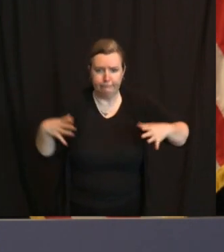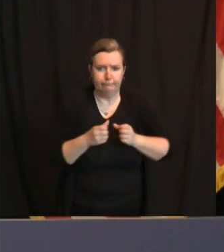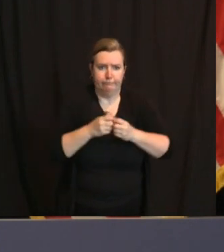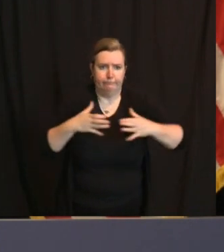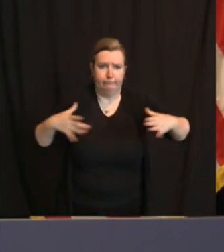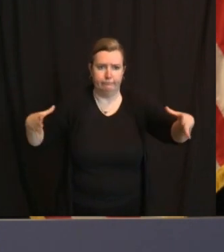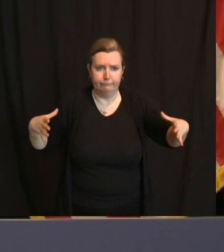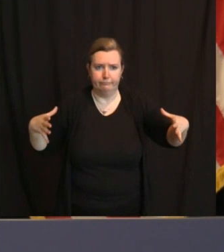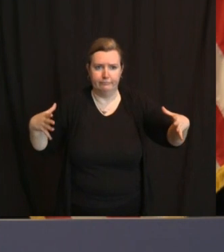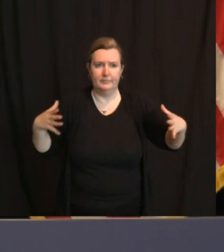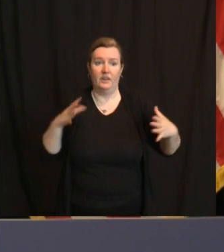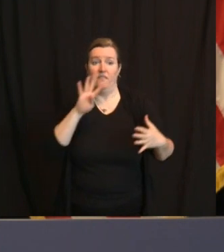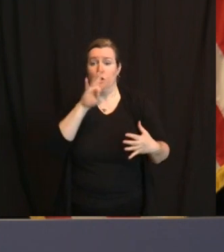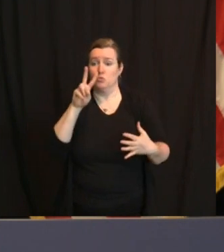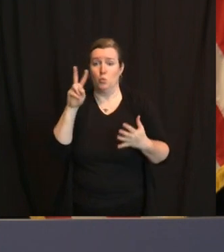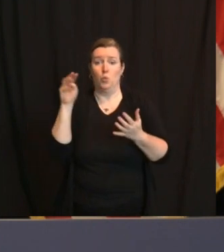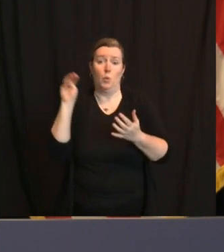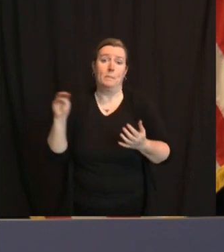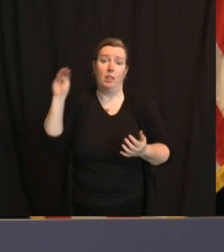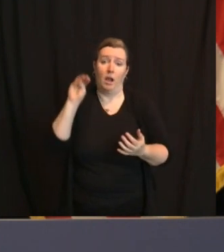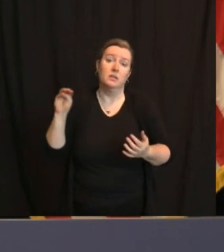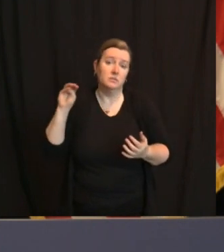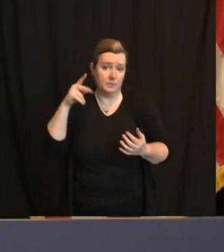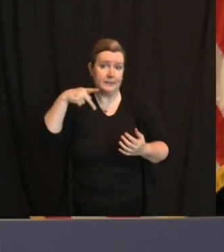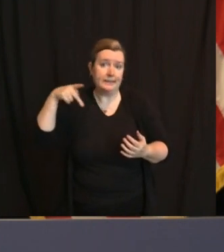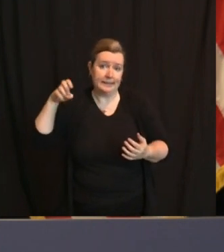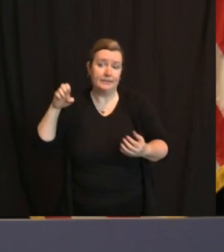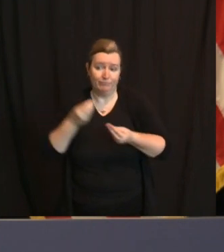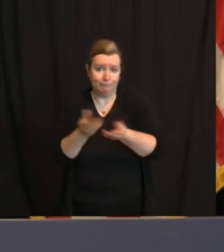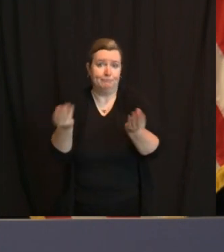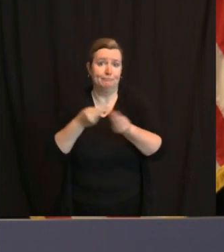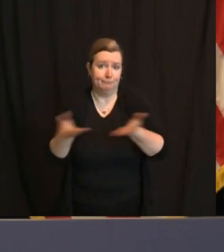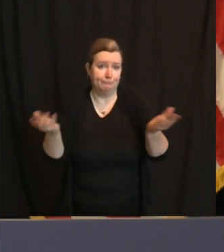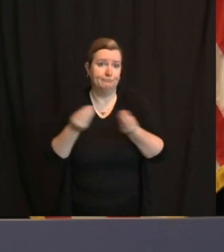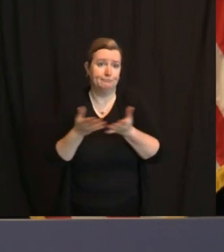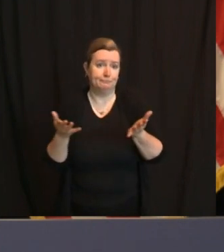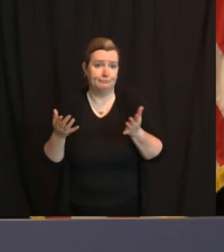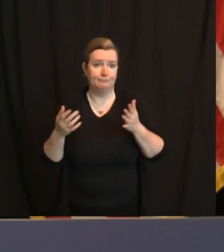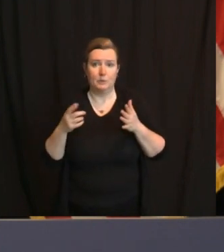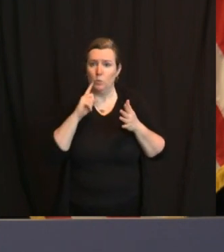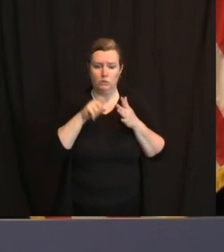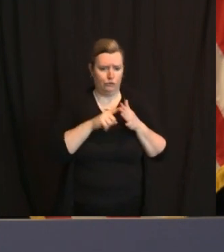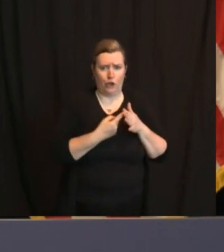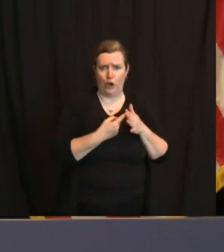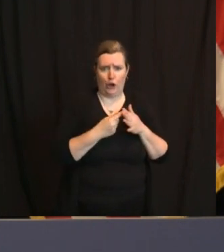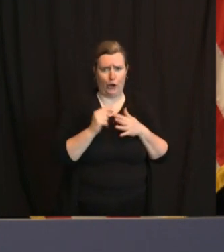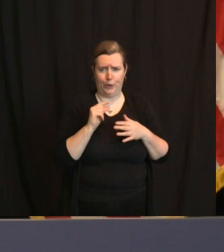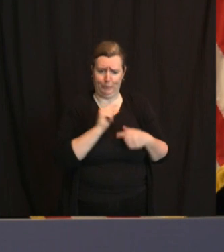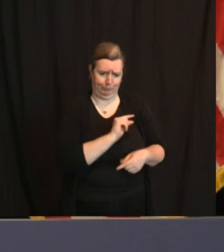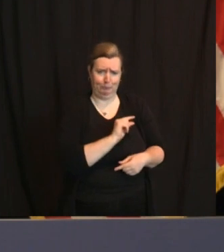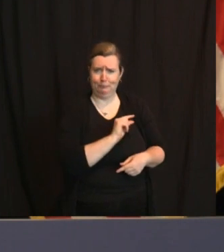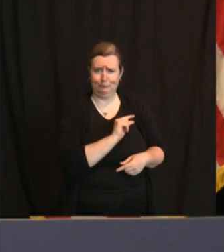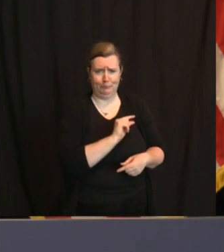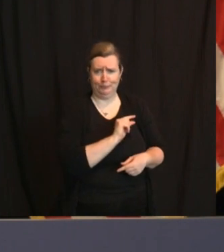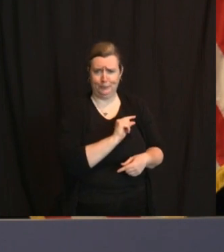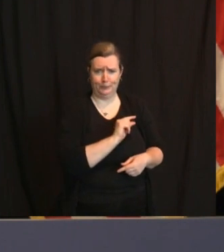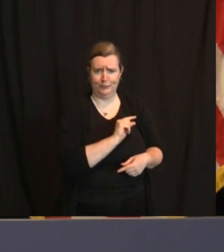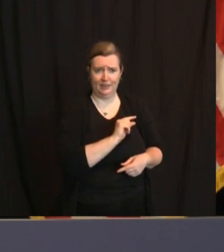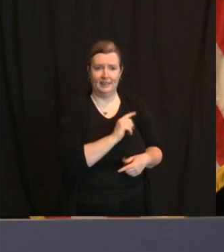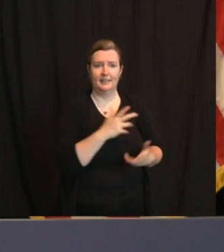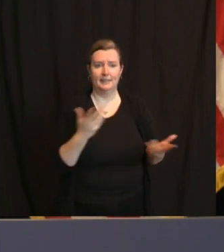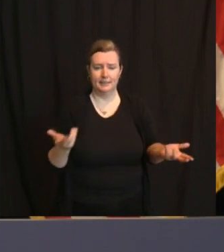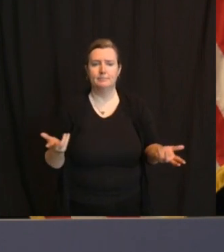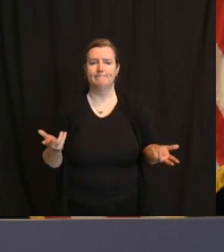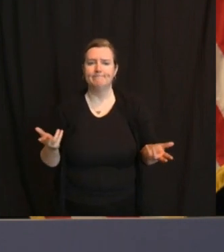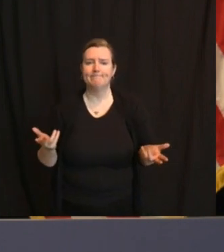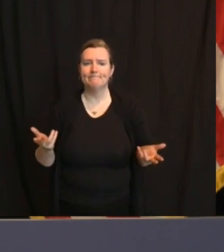42.6 million pieces distributed of PPE and testing that'll now be able to